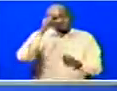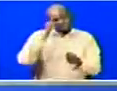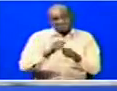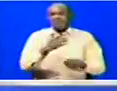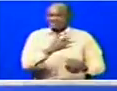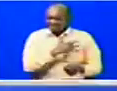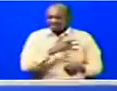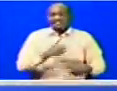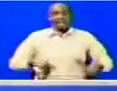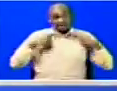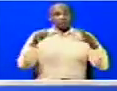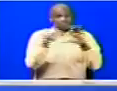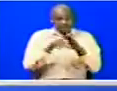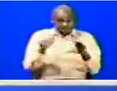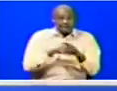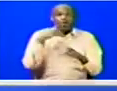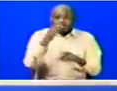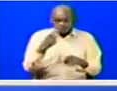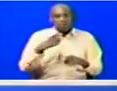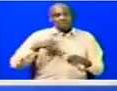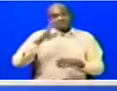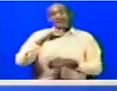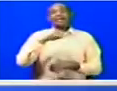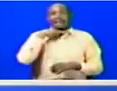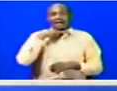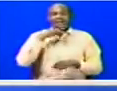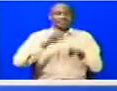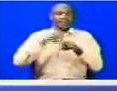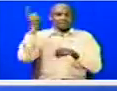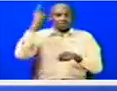lives of the family members that lost their loved ones in the crash. Victor.